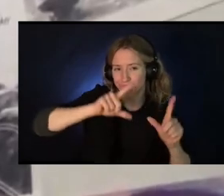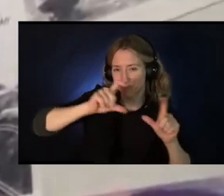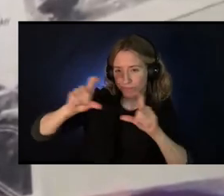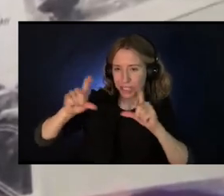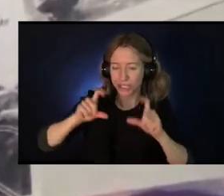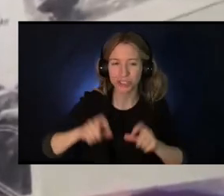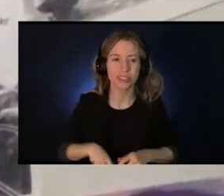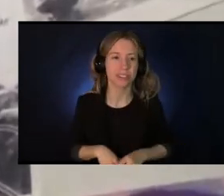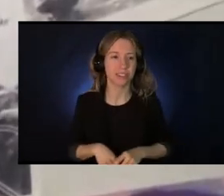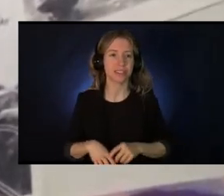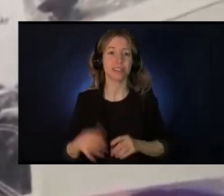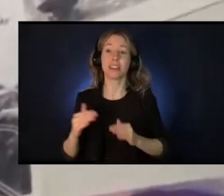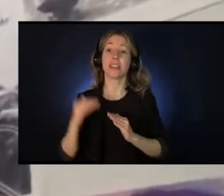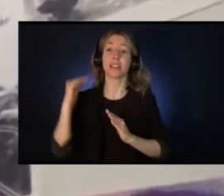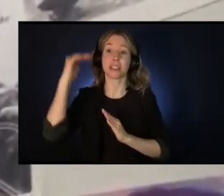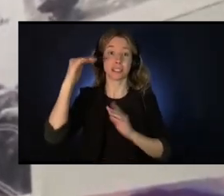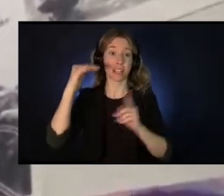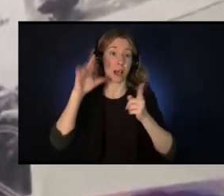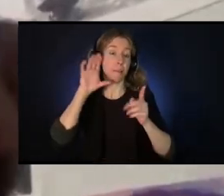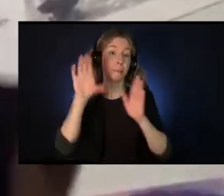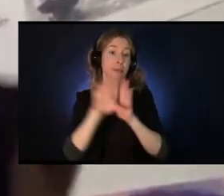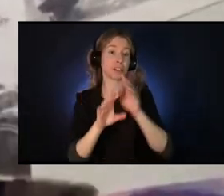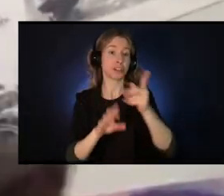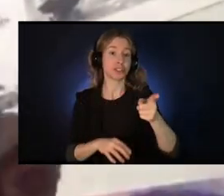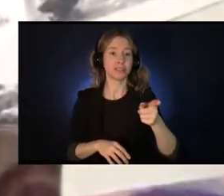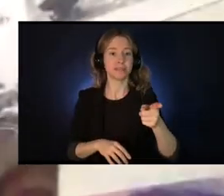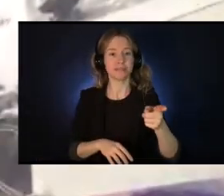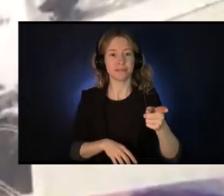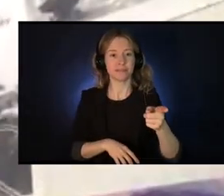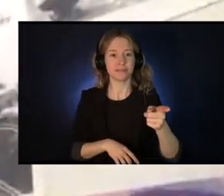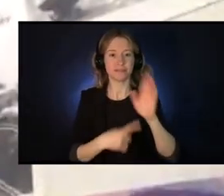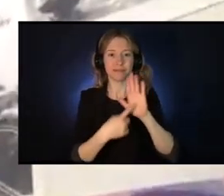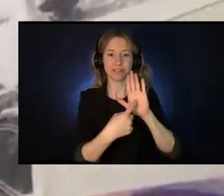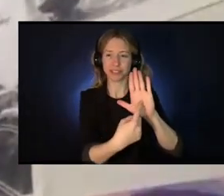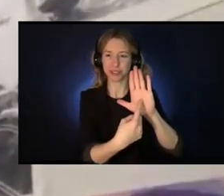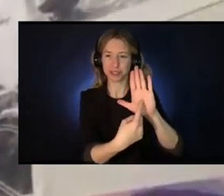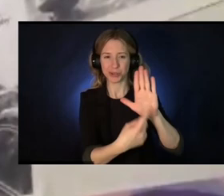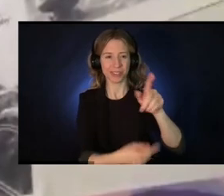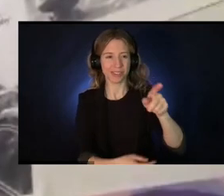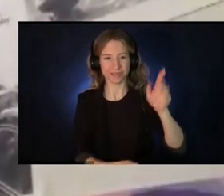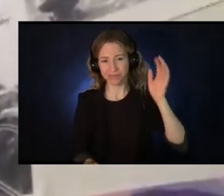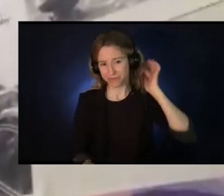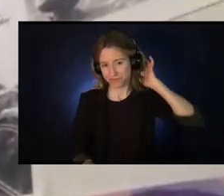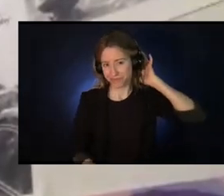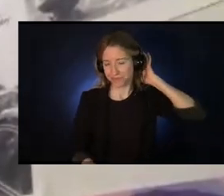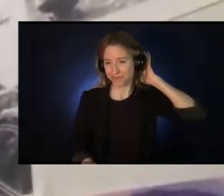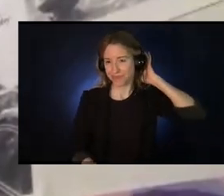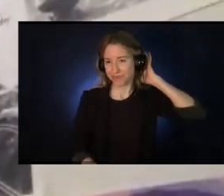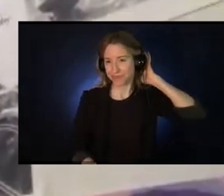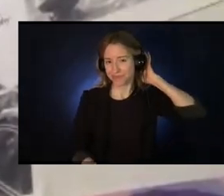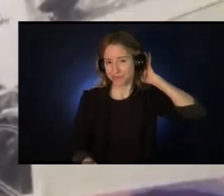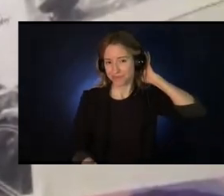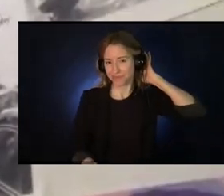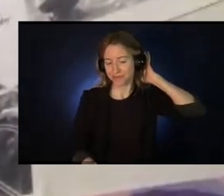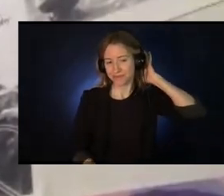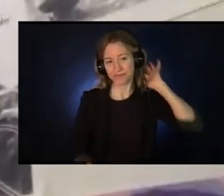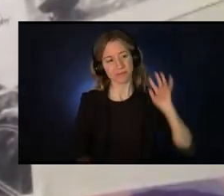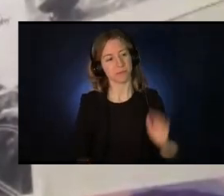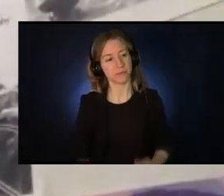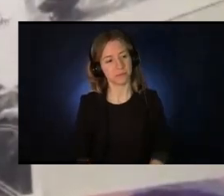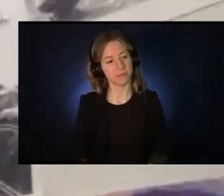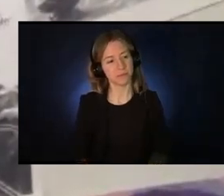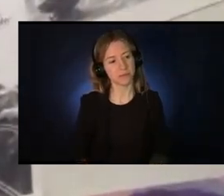Up here, I can show this to you a little better, this, I think.